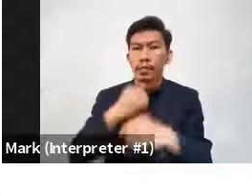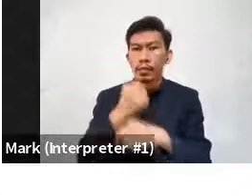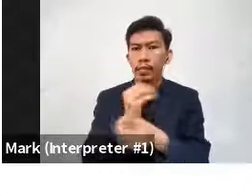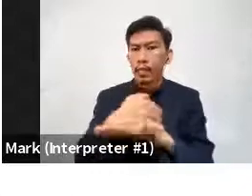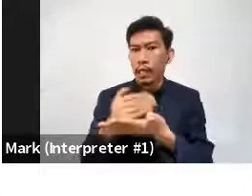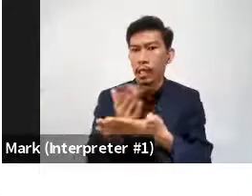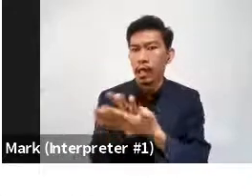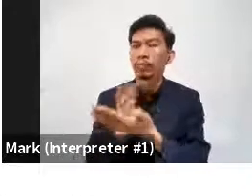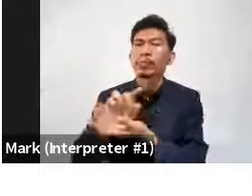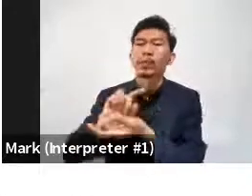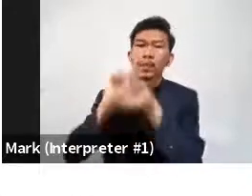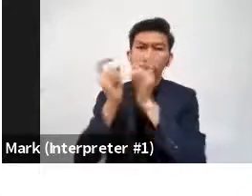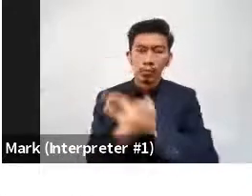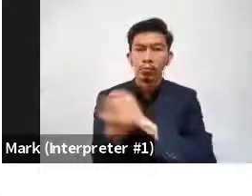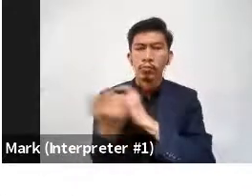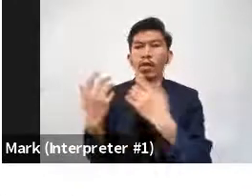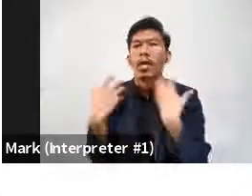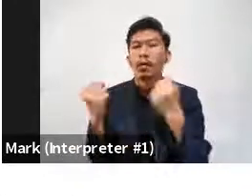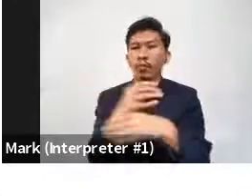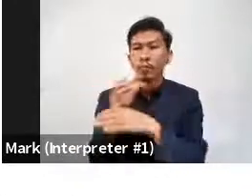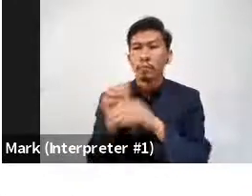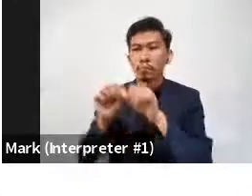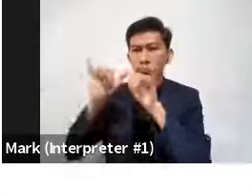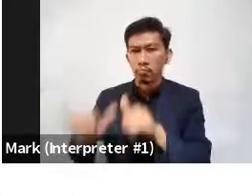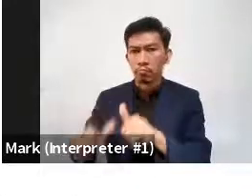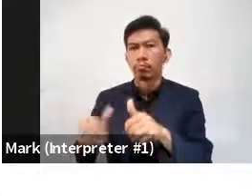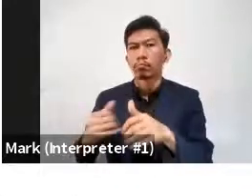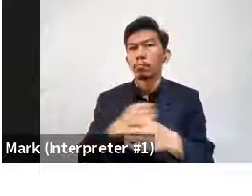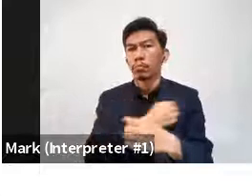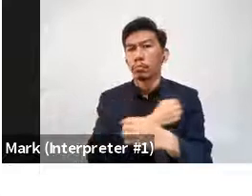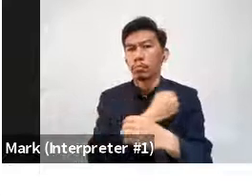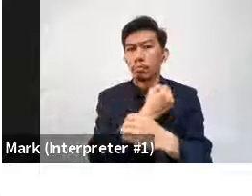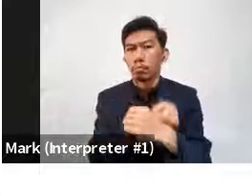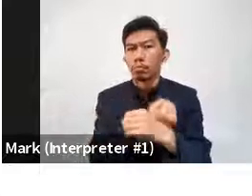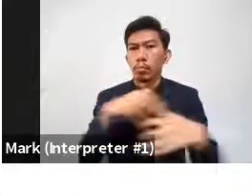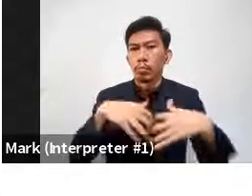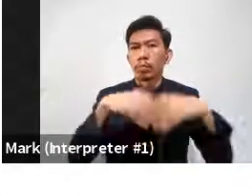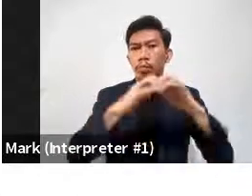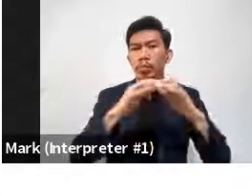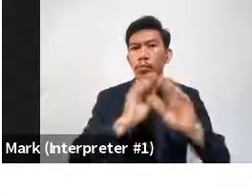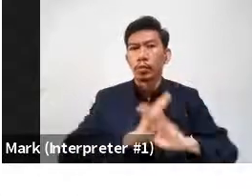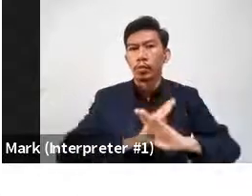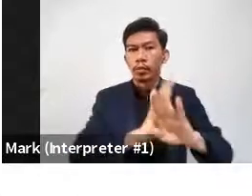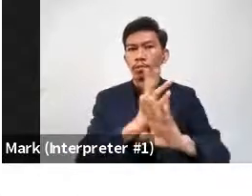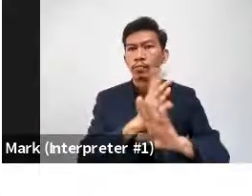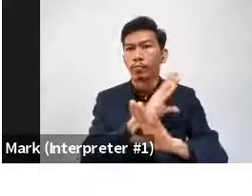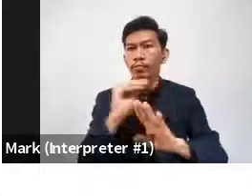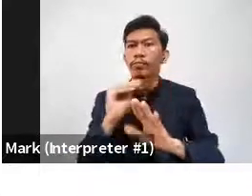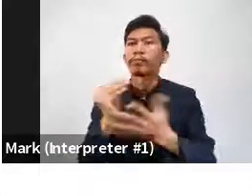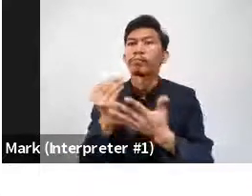system, strengthen social protection, and provide a much-needed enabling regulatory